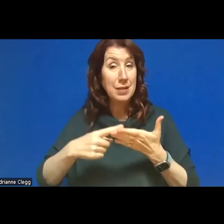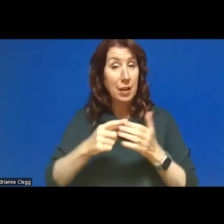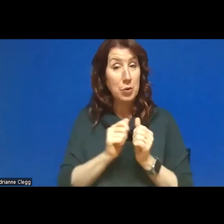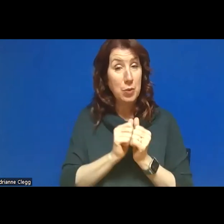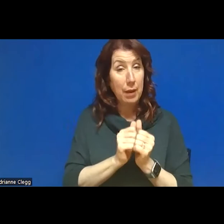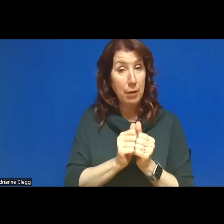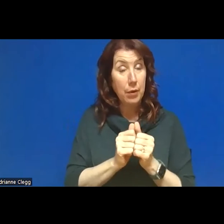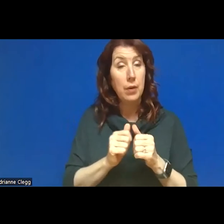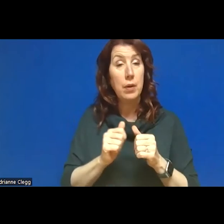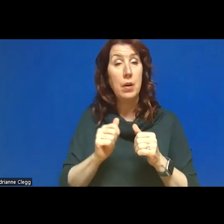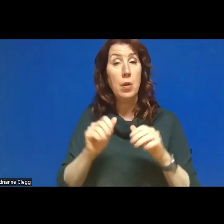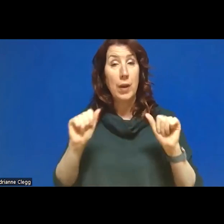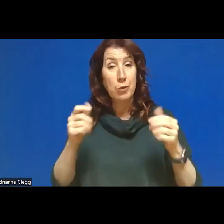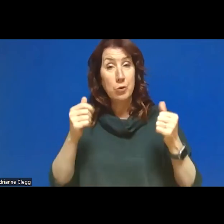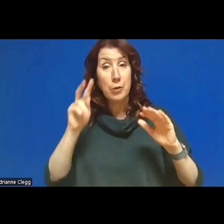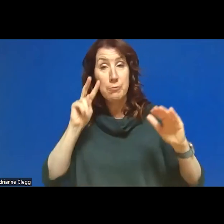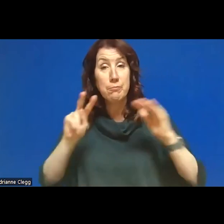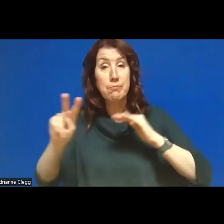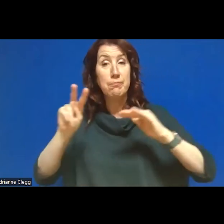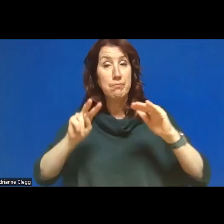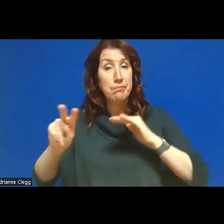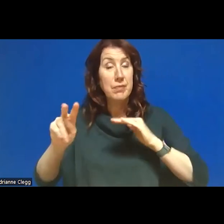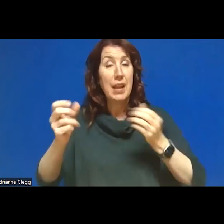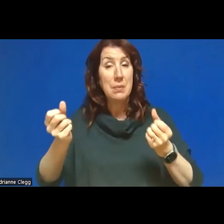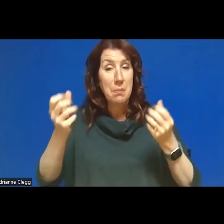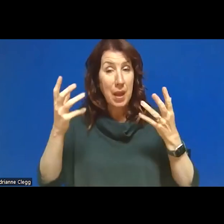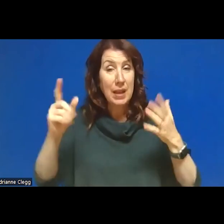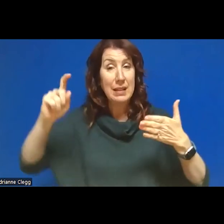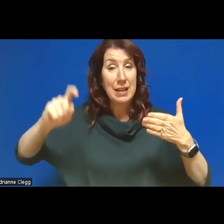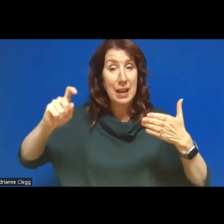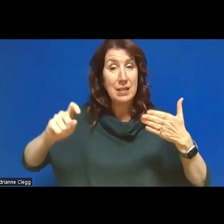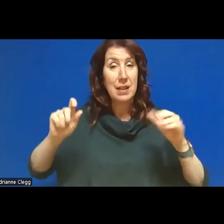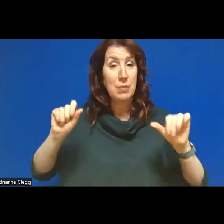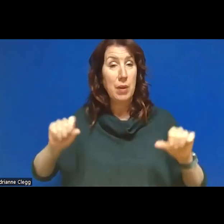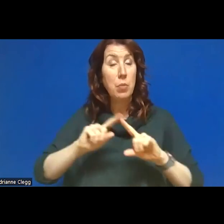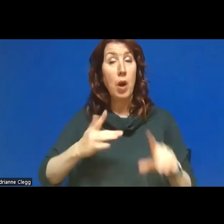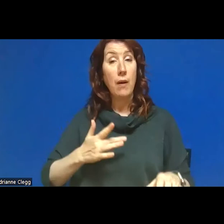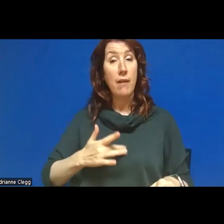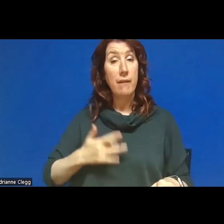and anticipating as many needs as possible, but I can definitely tell you what that feels like.